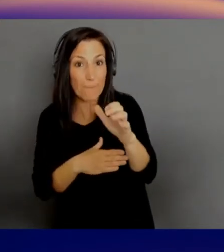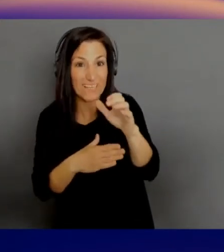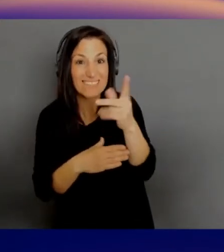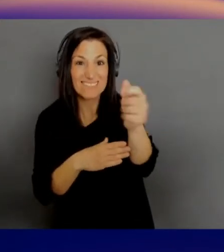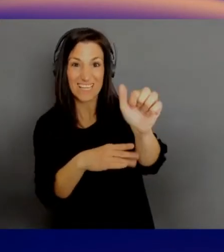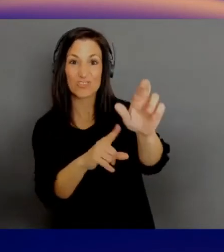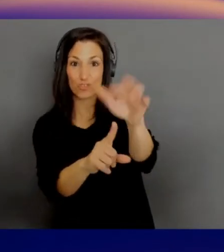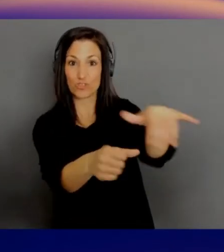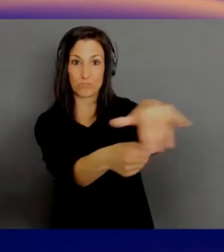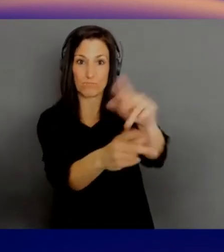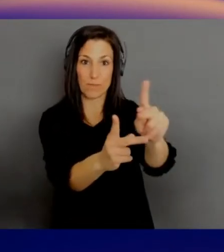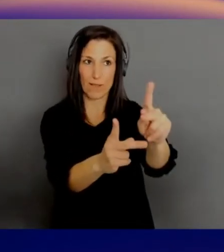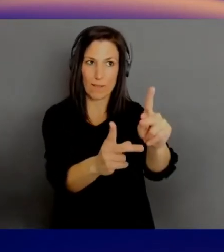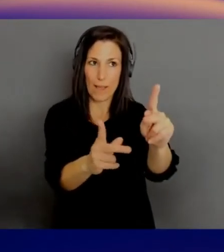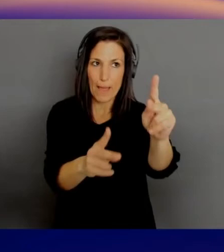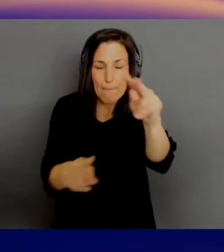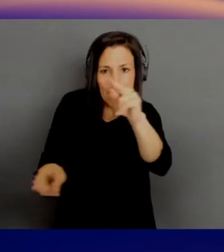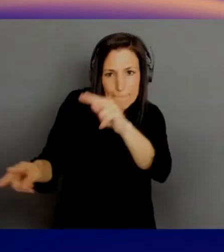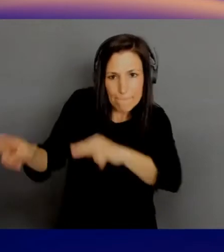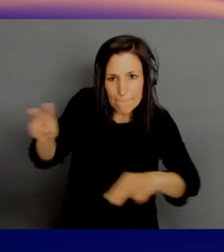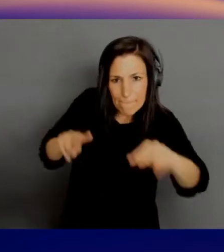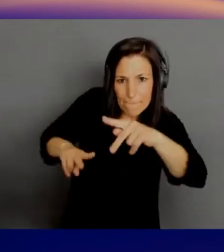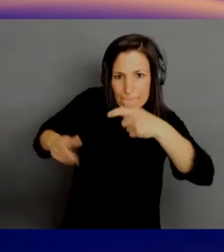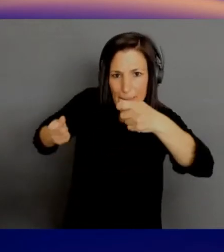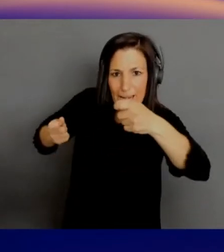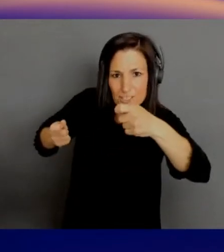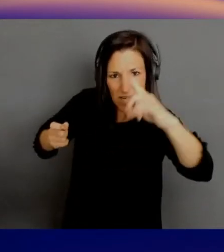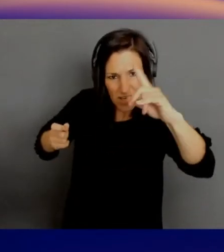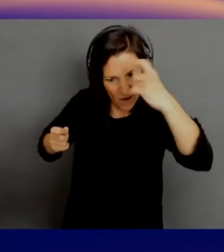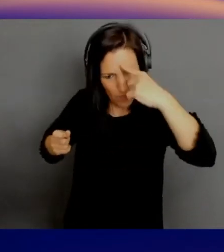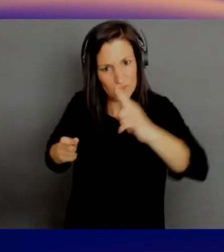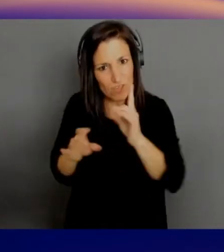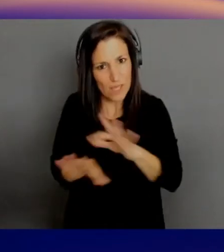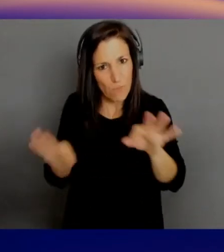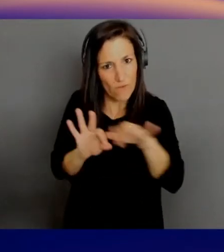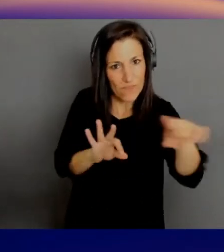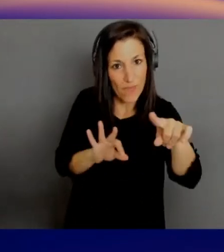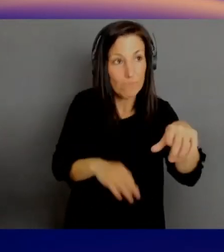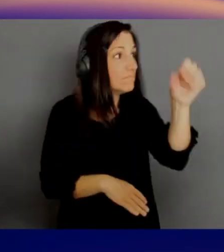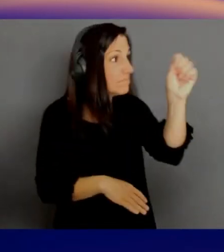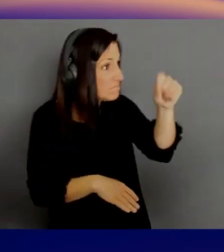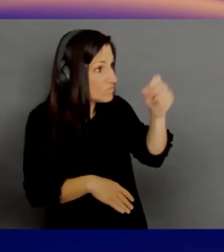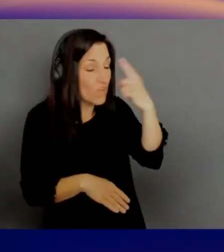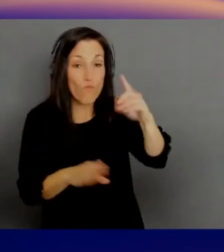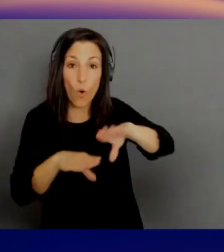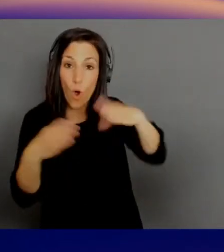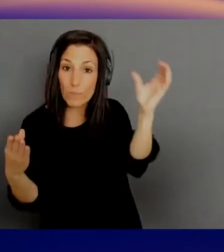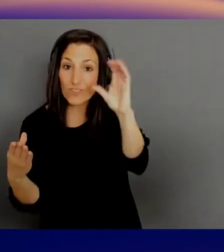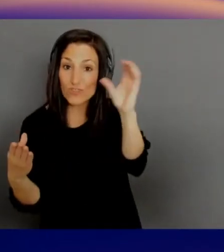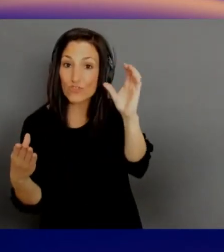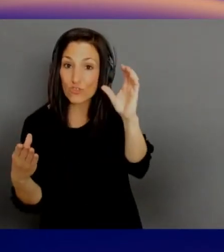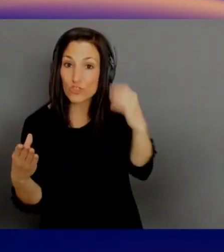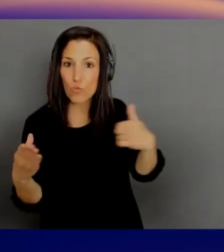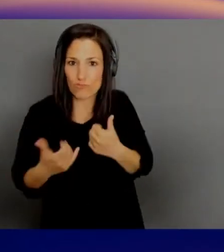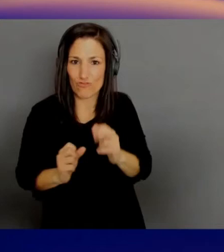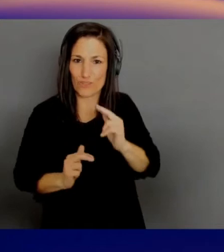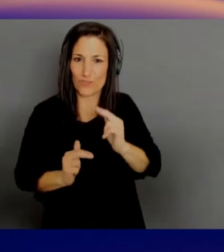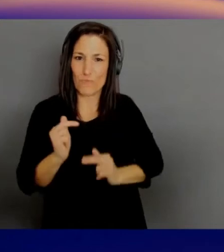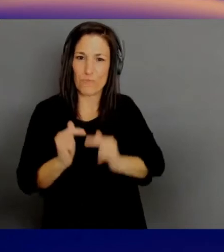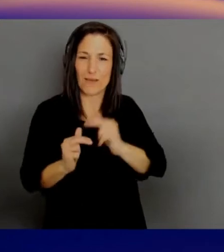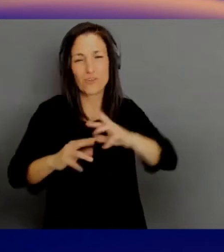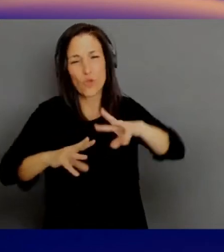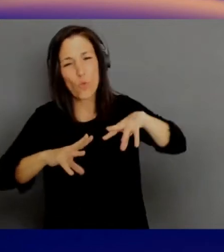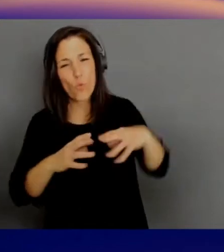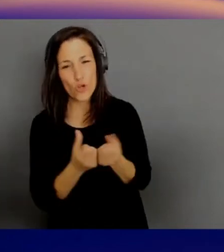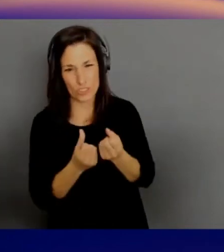pretty important for them. Yes, I mean with the observability with the OpenSearch, we are trying to build a workshop where you can see